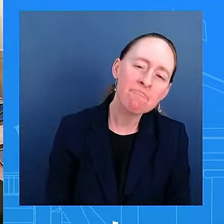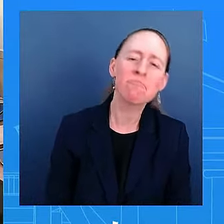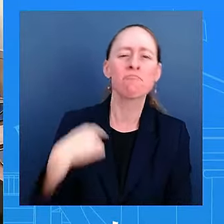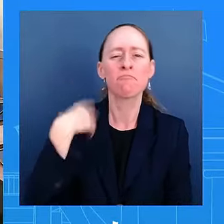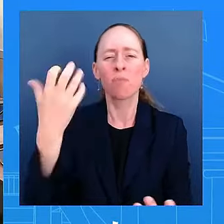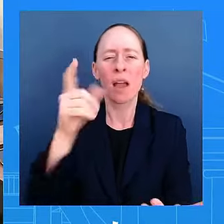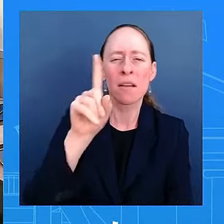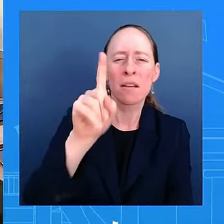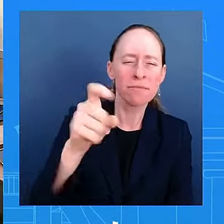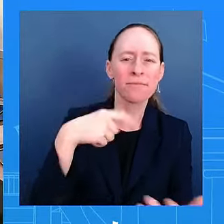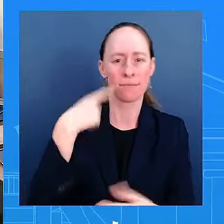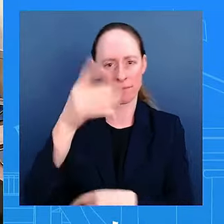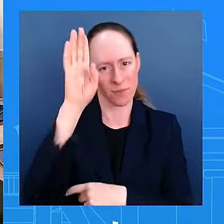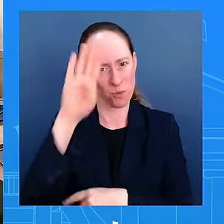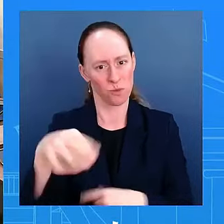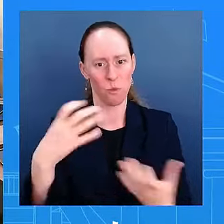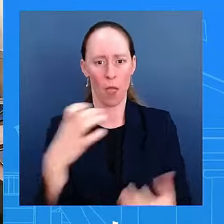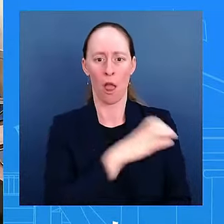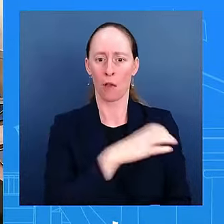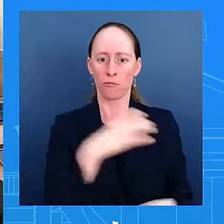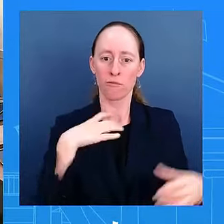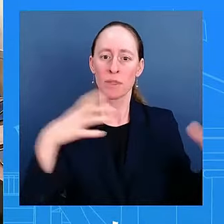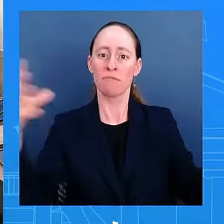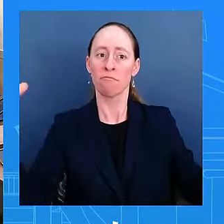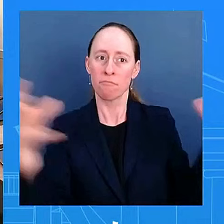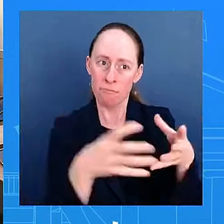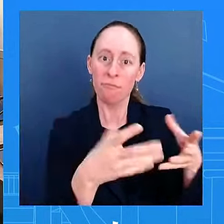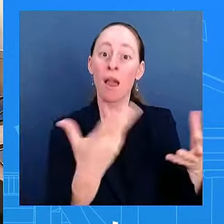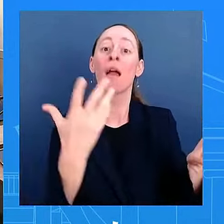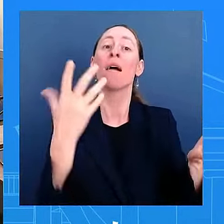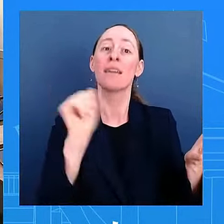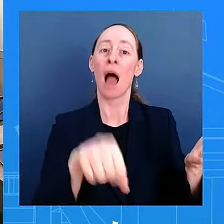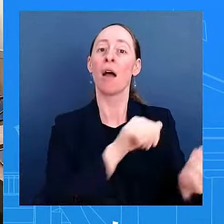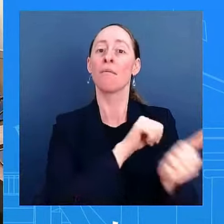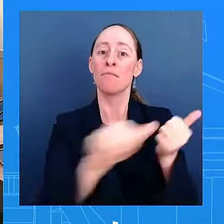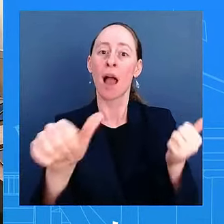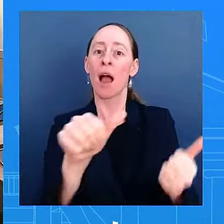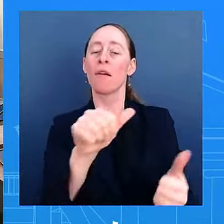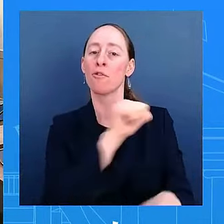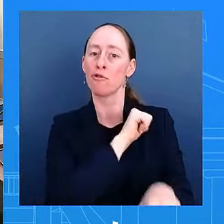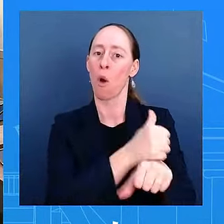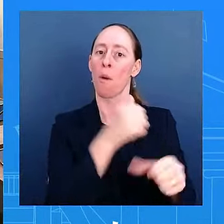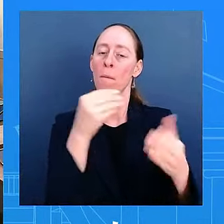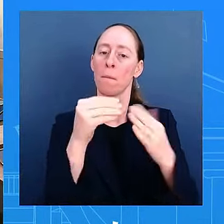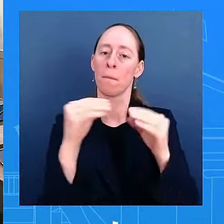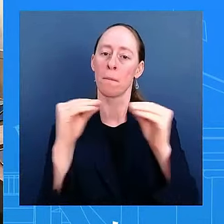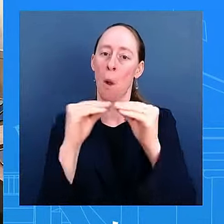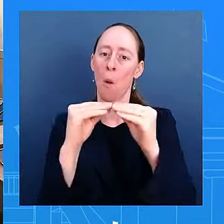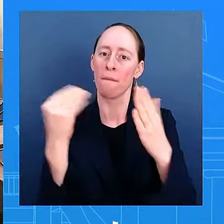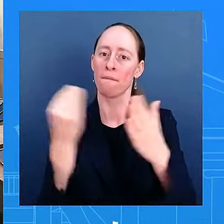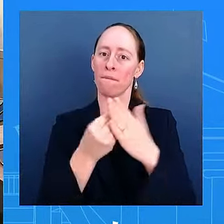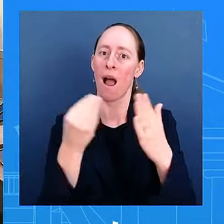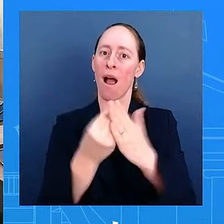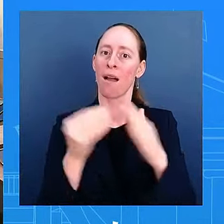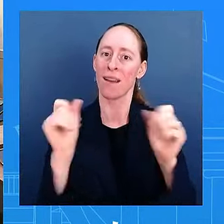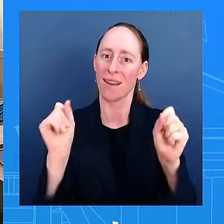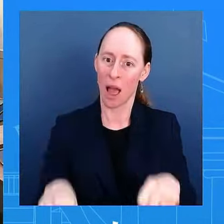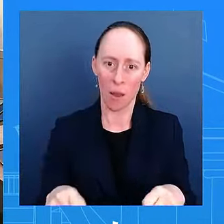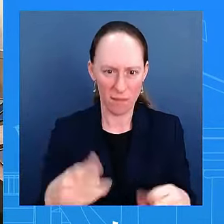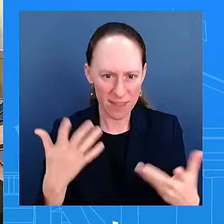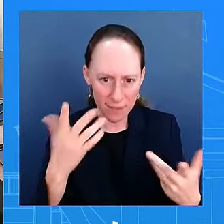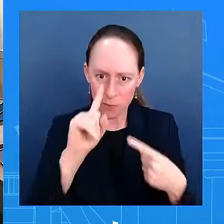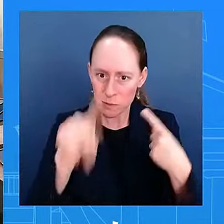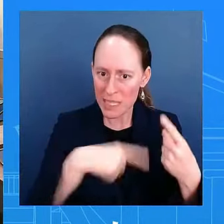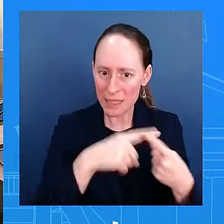I'm just curious, moving forward, as you look forward to future appropriation battles, does Congress need to rethink how they are funding